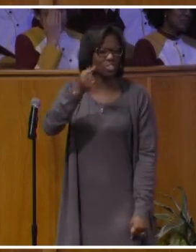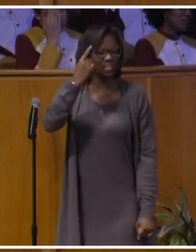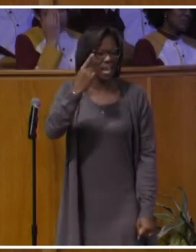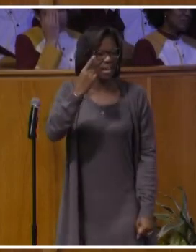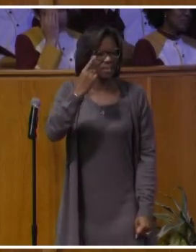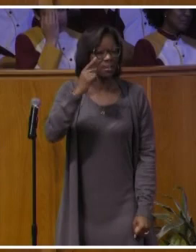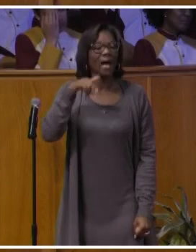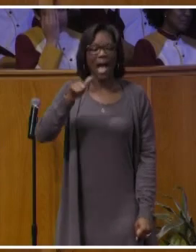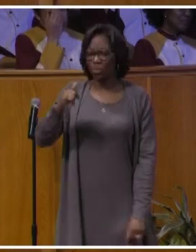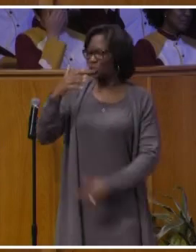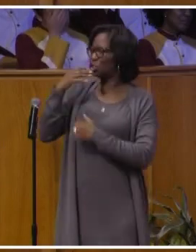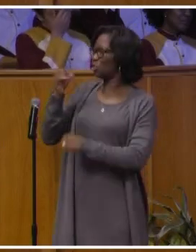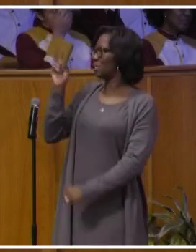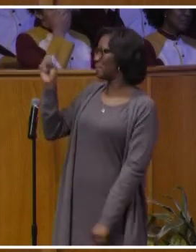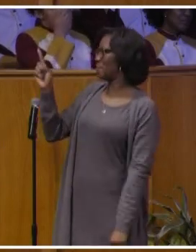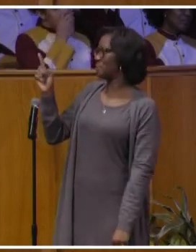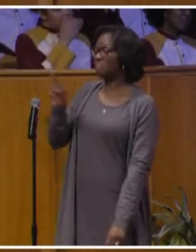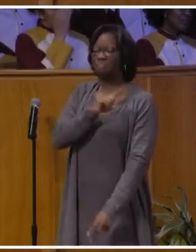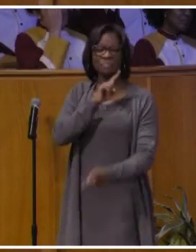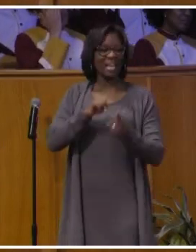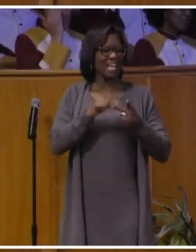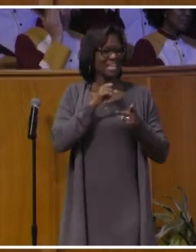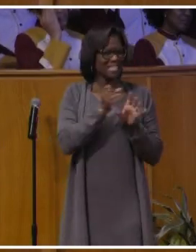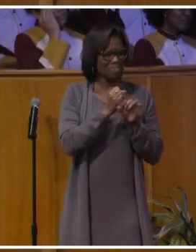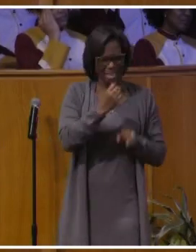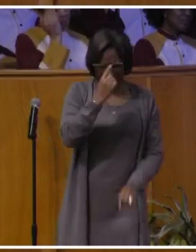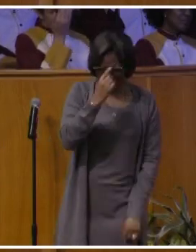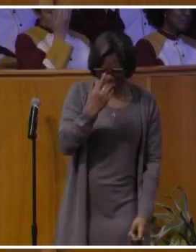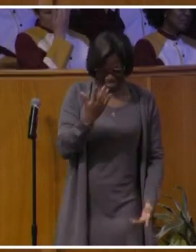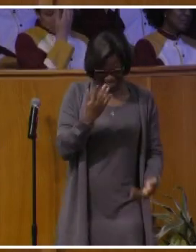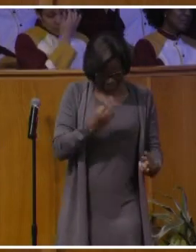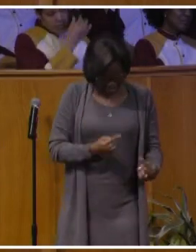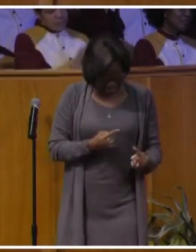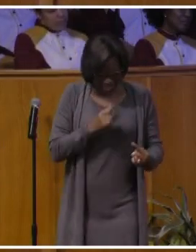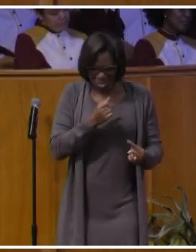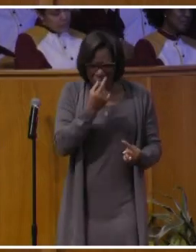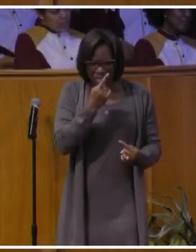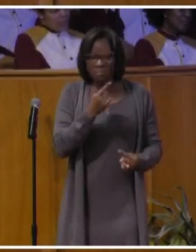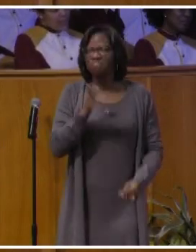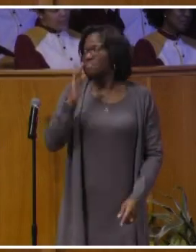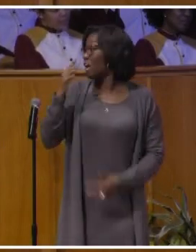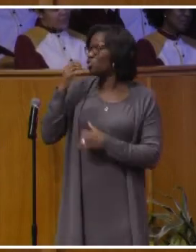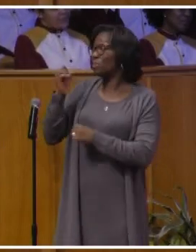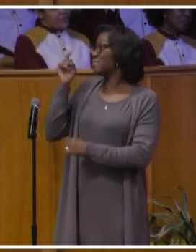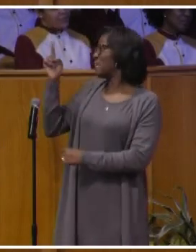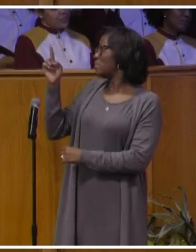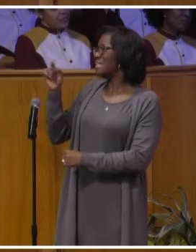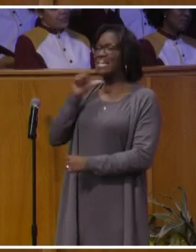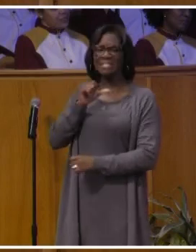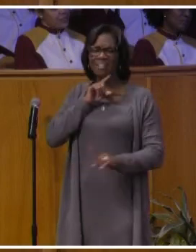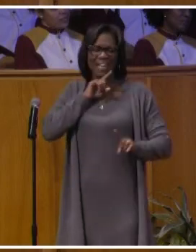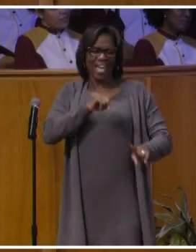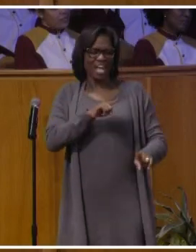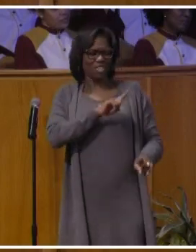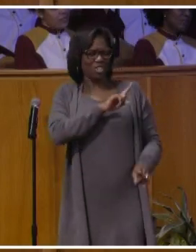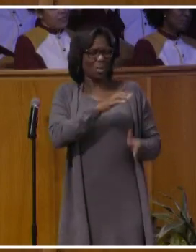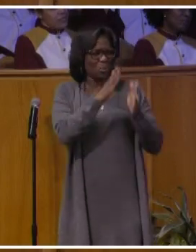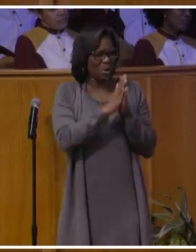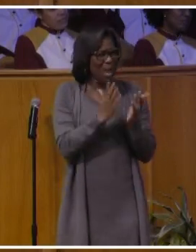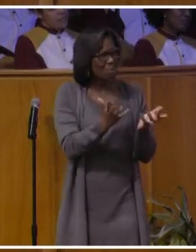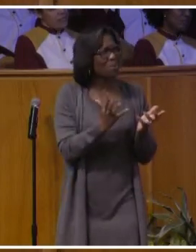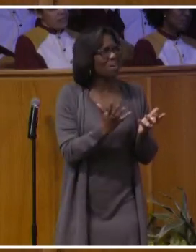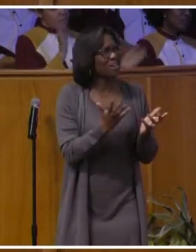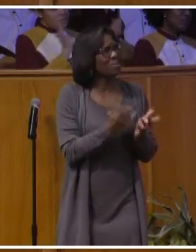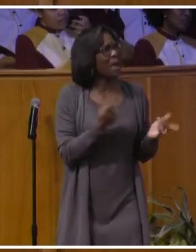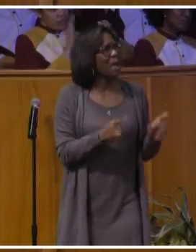it, I trust him. When it doesn't make sense to me, I trust him. When it's not the answer to the prayer I